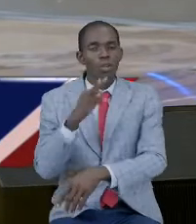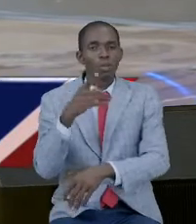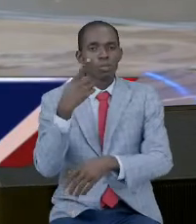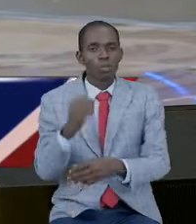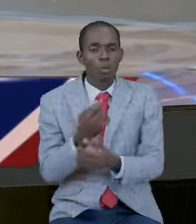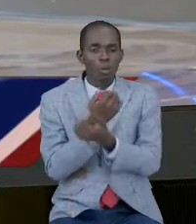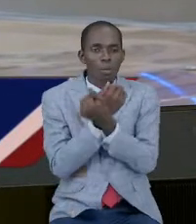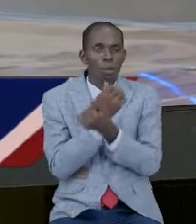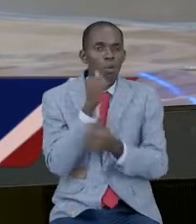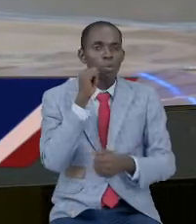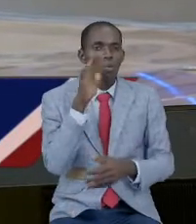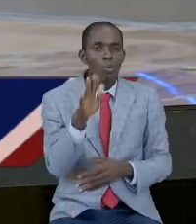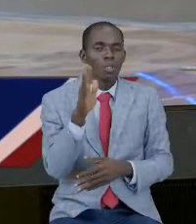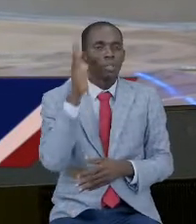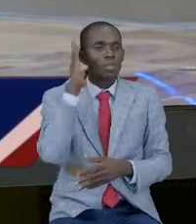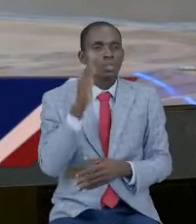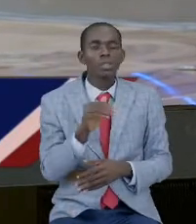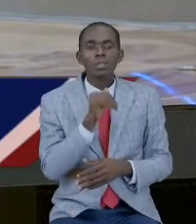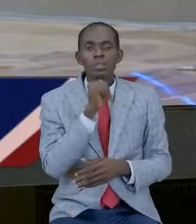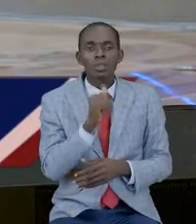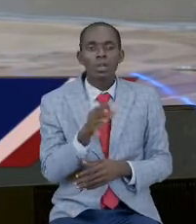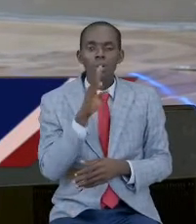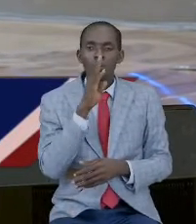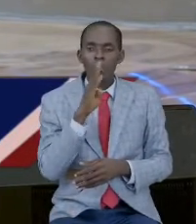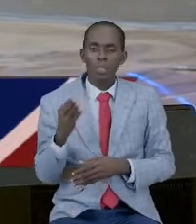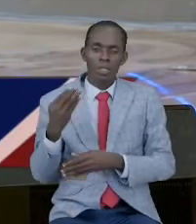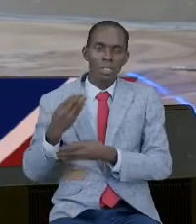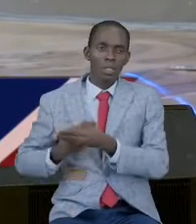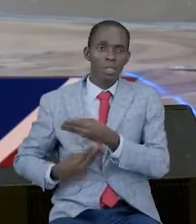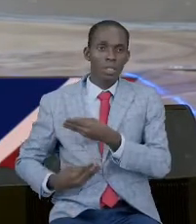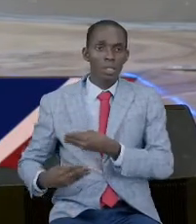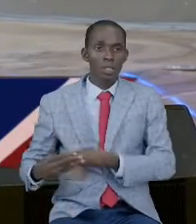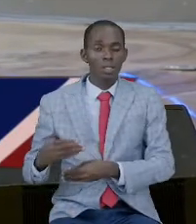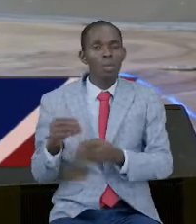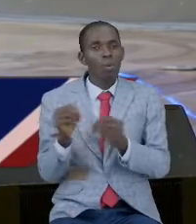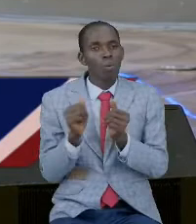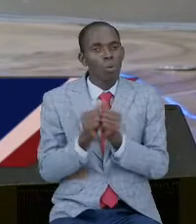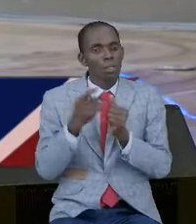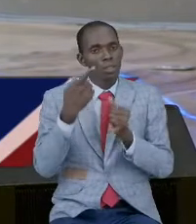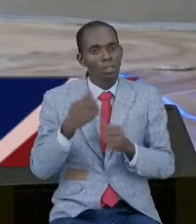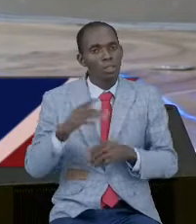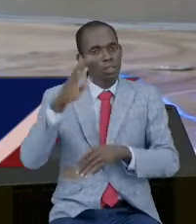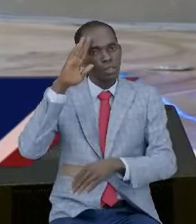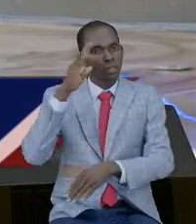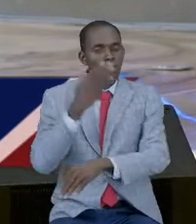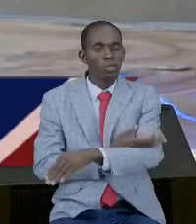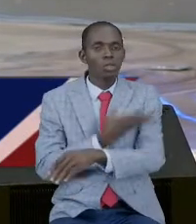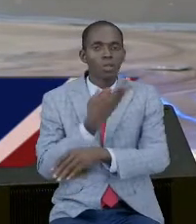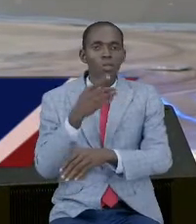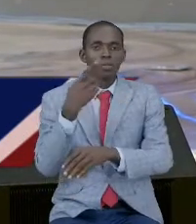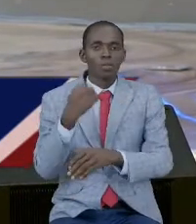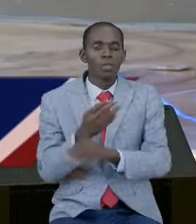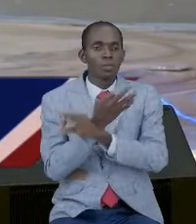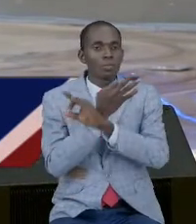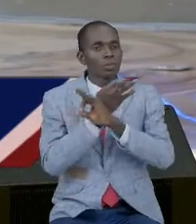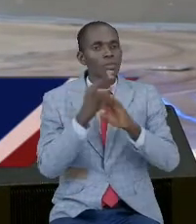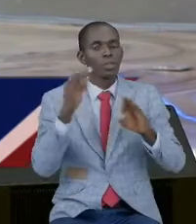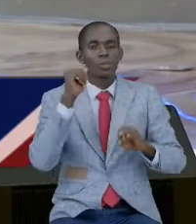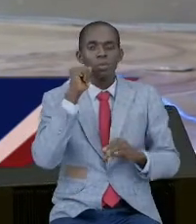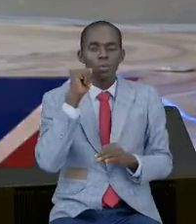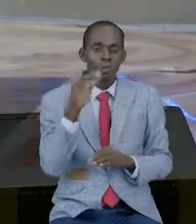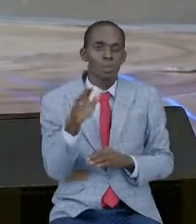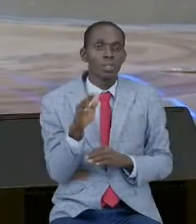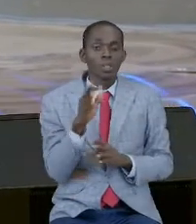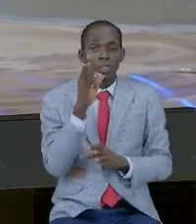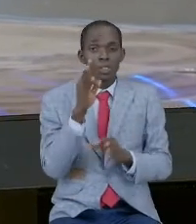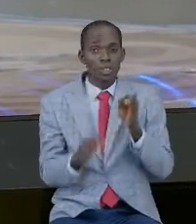bondwoman shall not be heir with the son of the free woman. If you